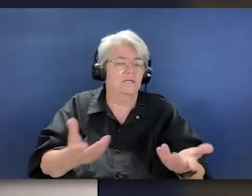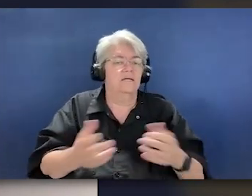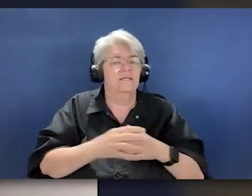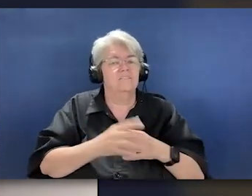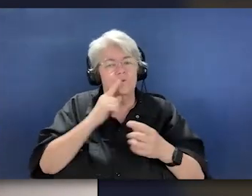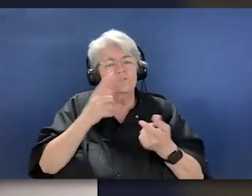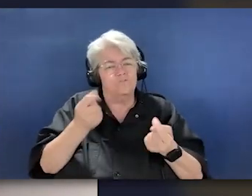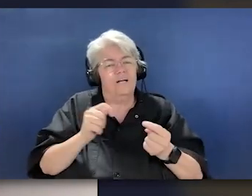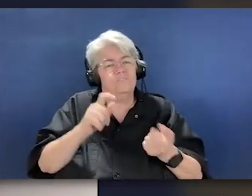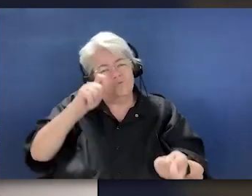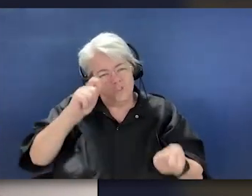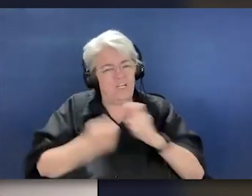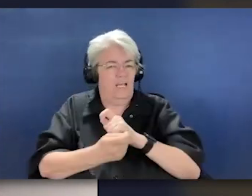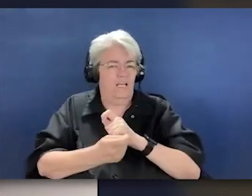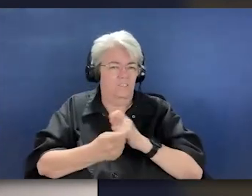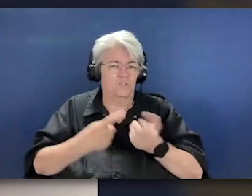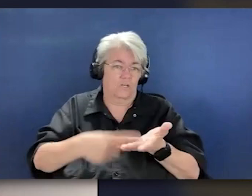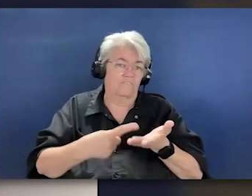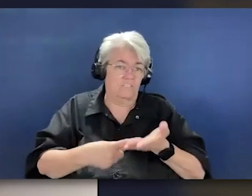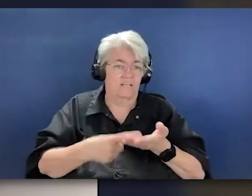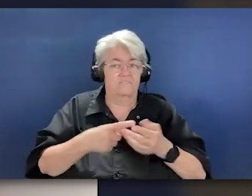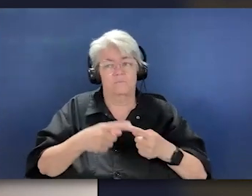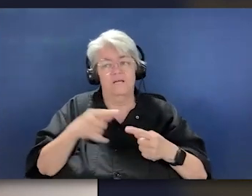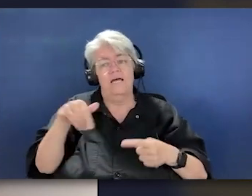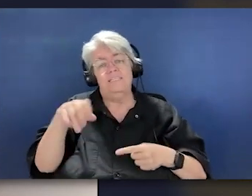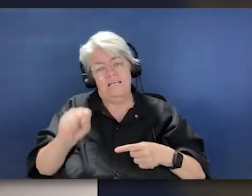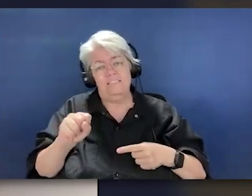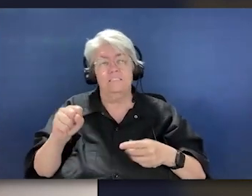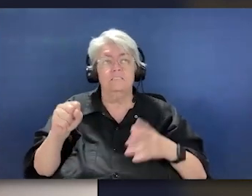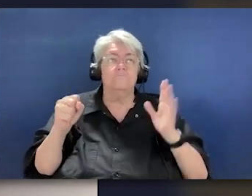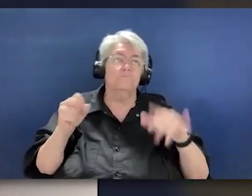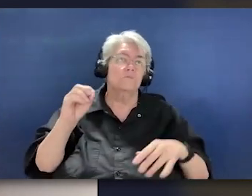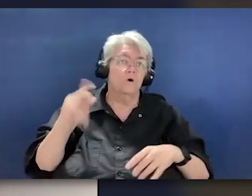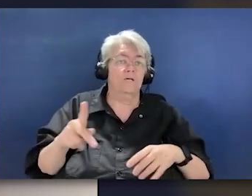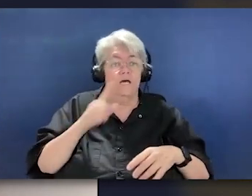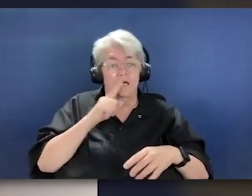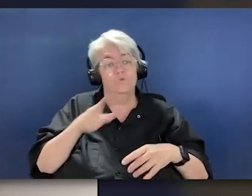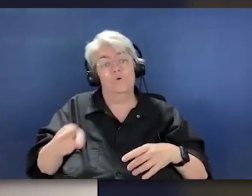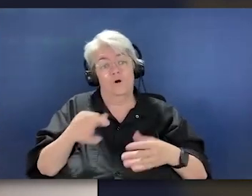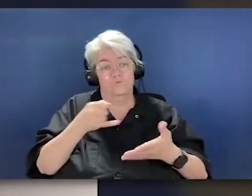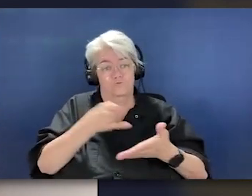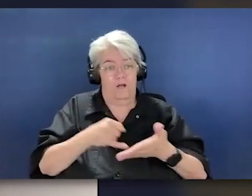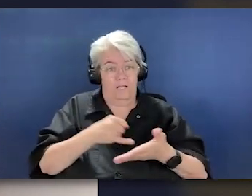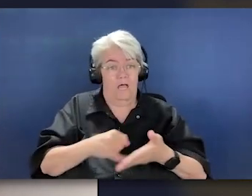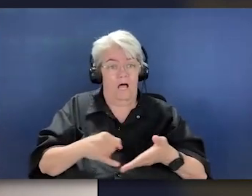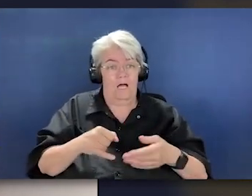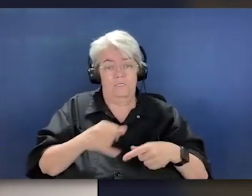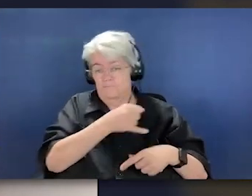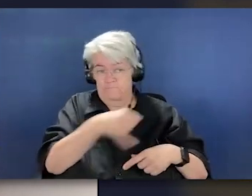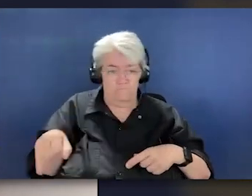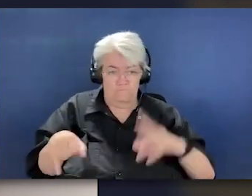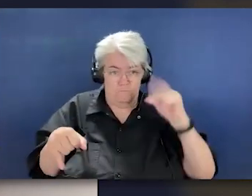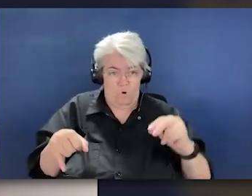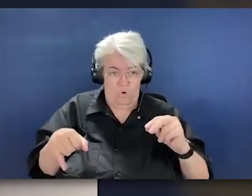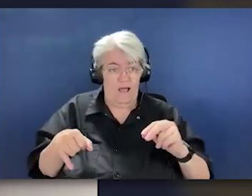turn the conversation from, yes, okay, if you're drawing a line and the student steps over the line,